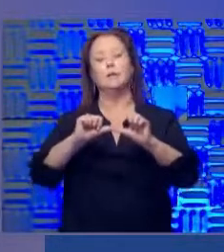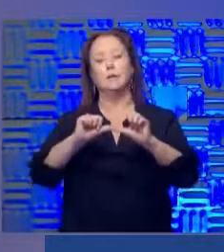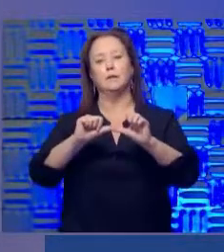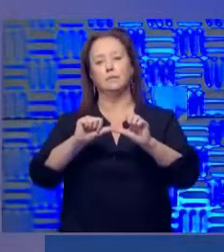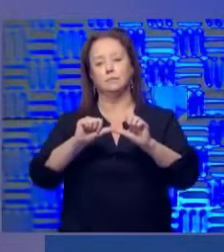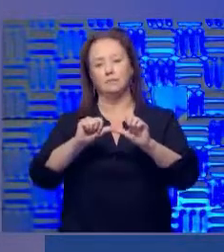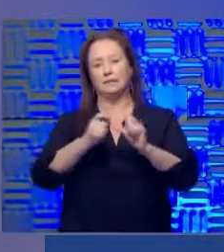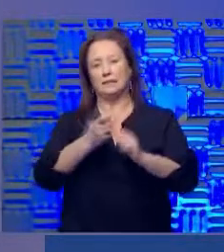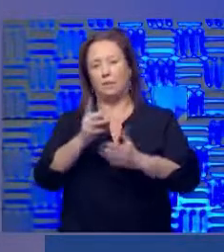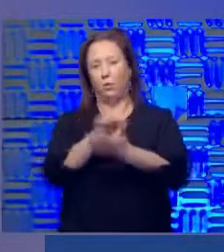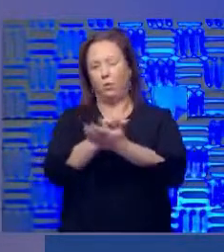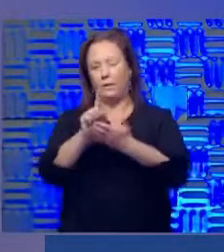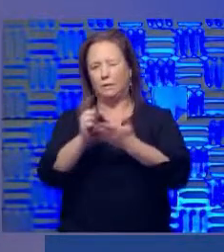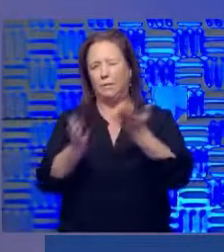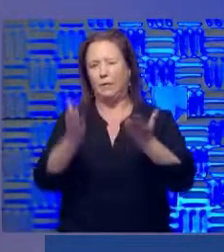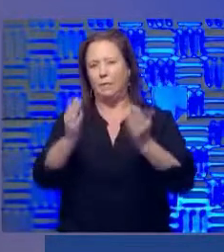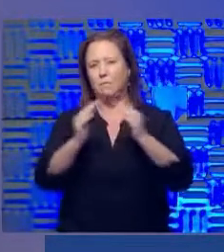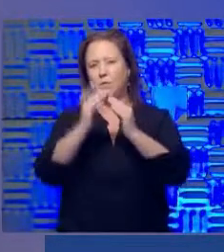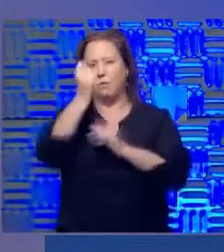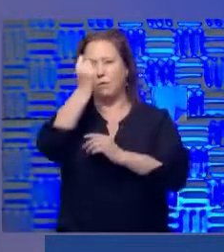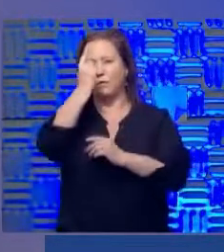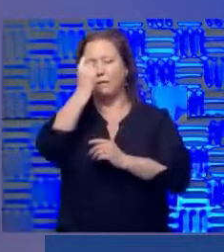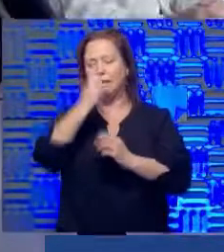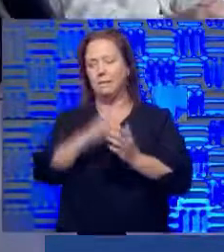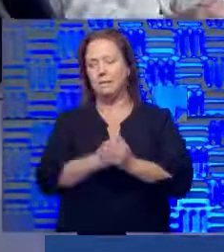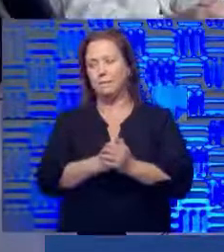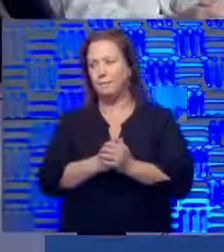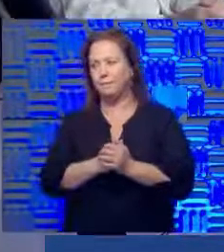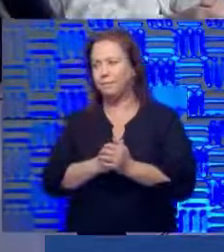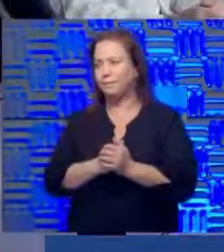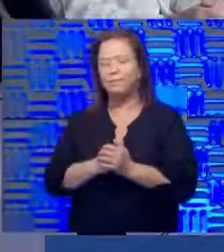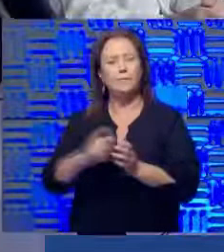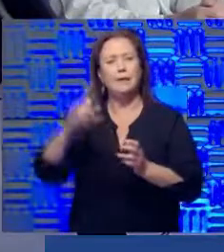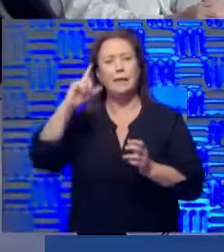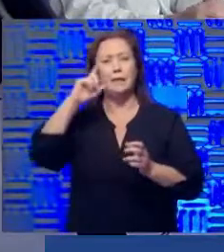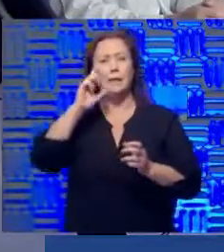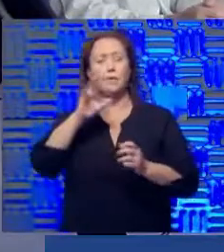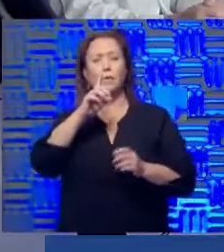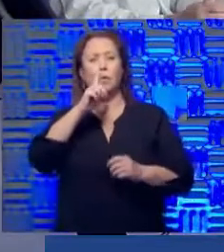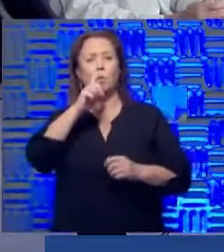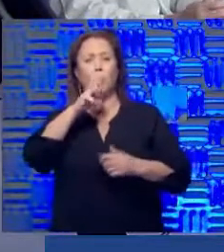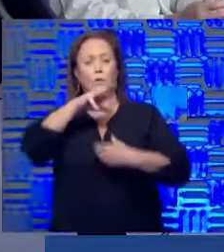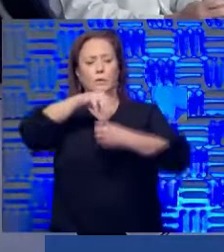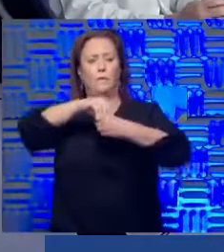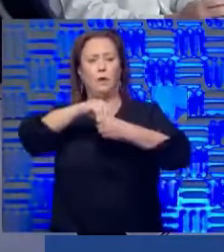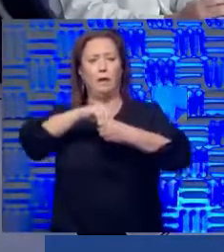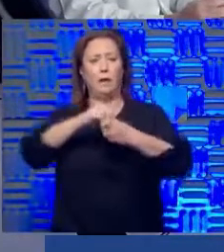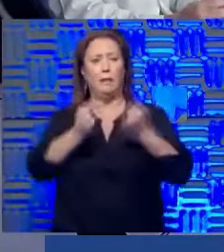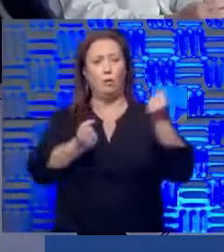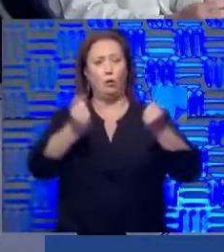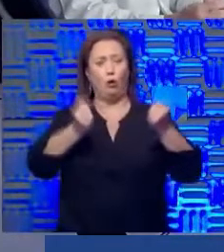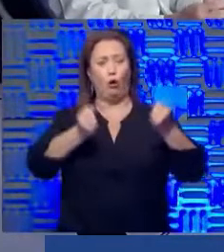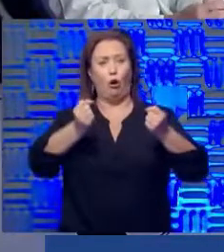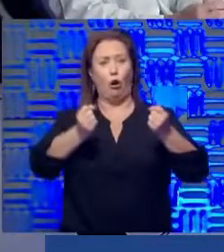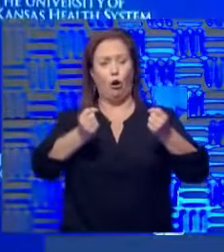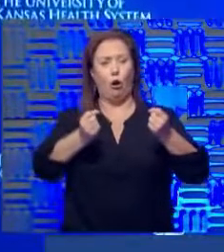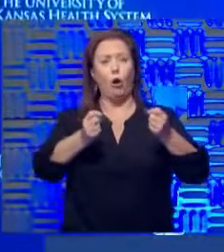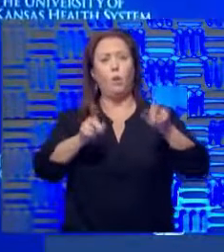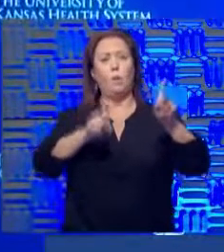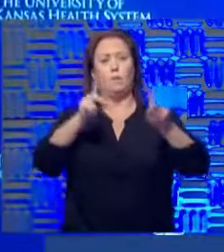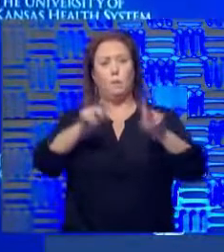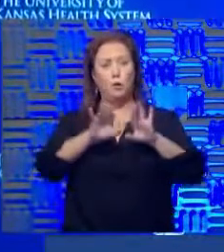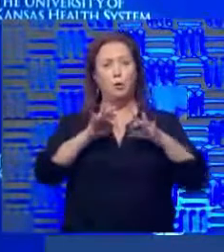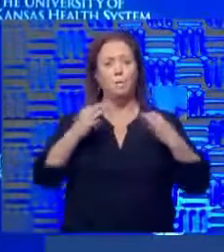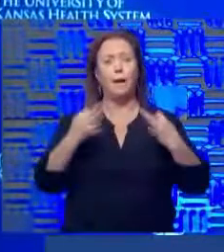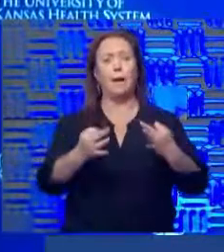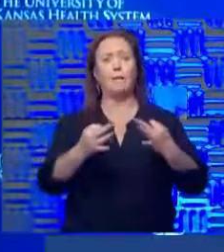we may have a better idea than we do right now for that. I think it's about who's in your circle and who's not. If you're in your car within you, the people who are in your circle you're around